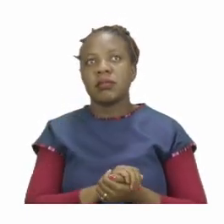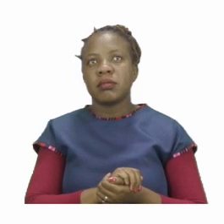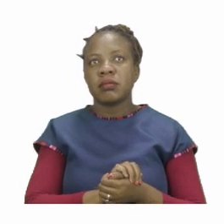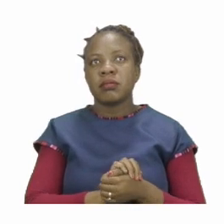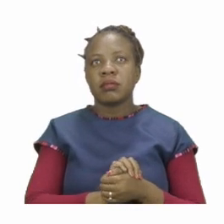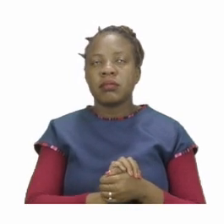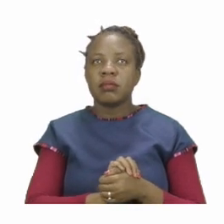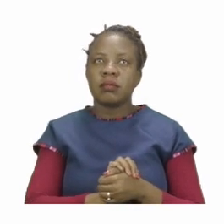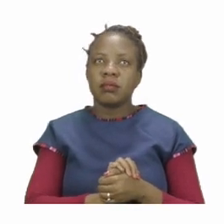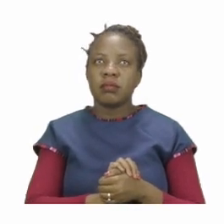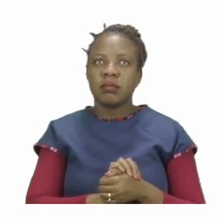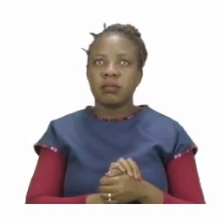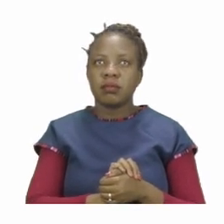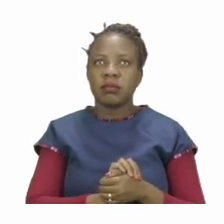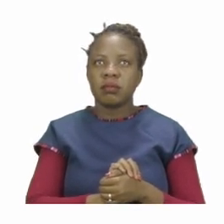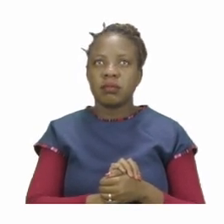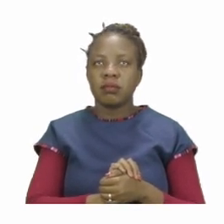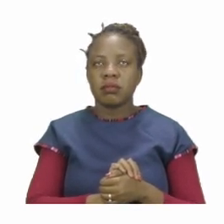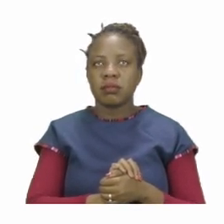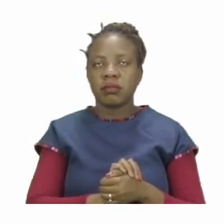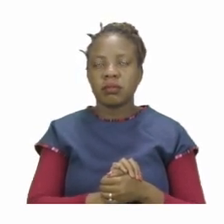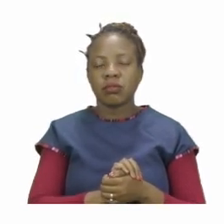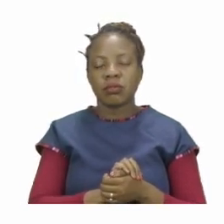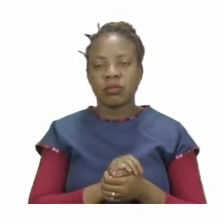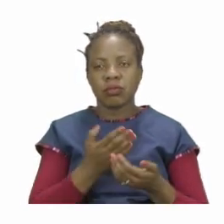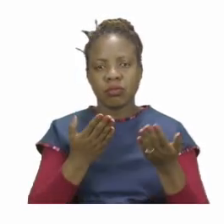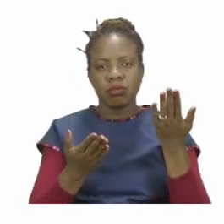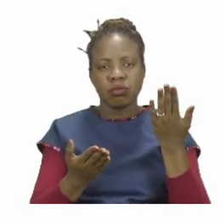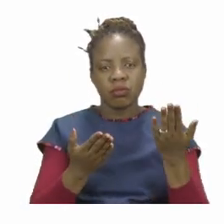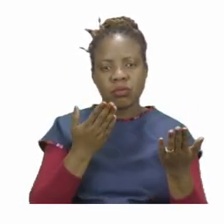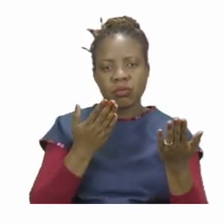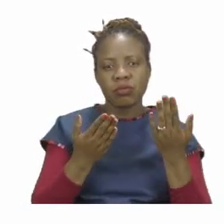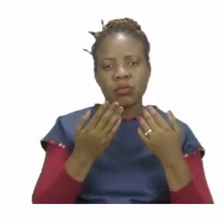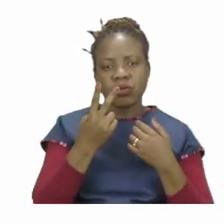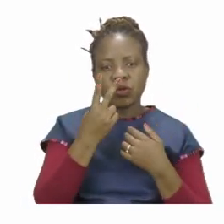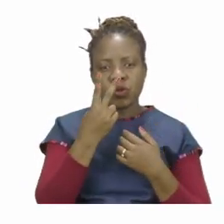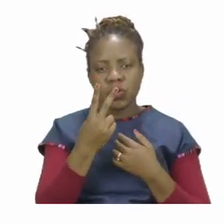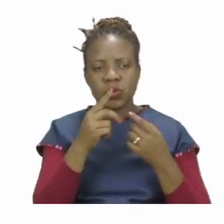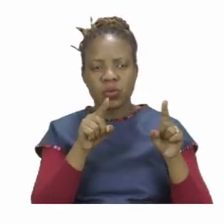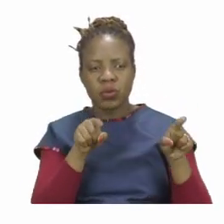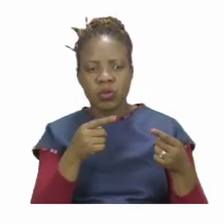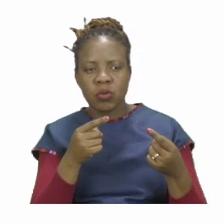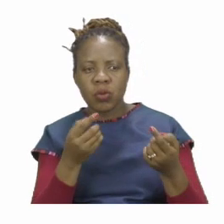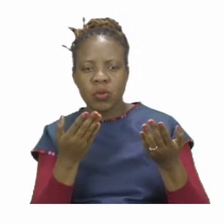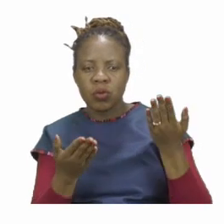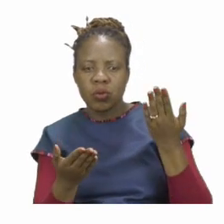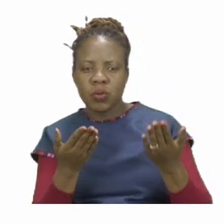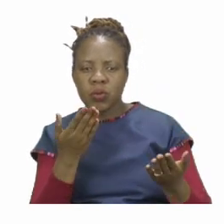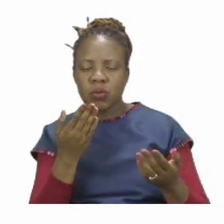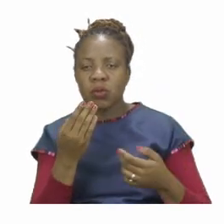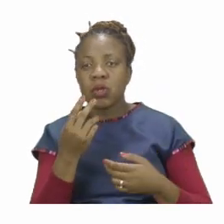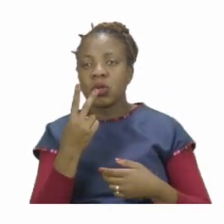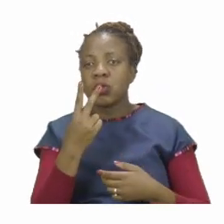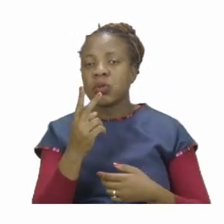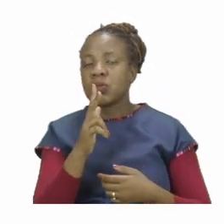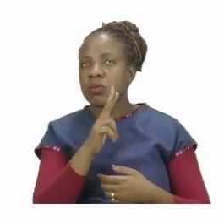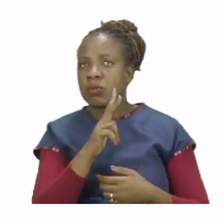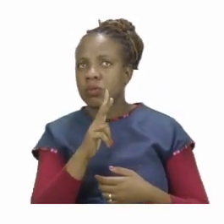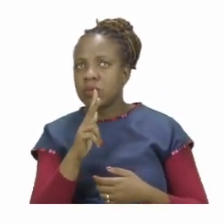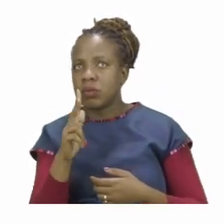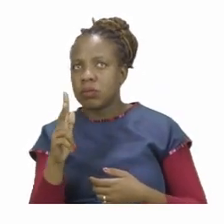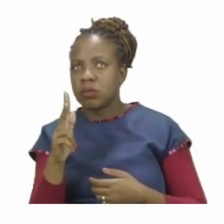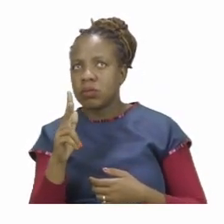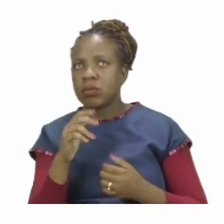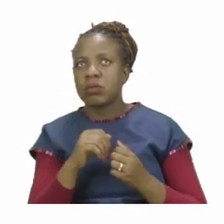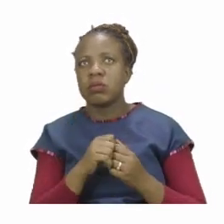we compare two things or people, we do then now add an ER to the